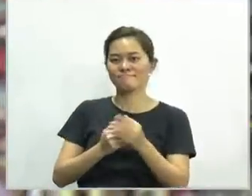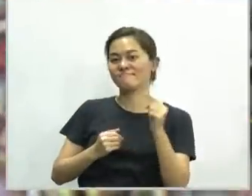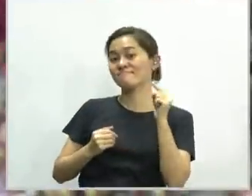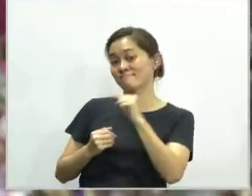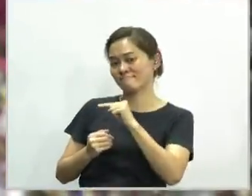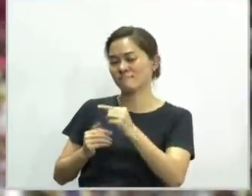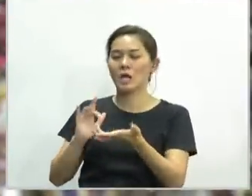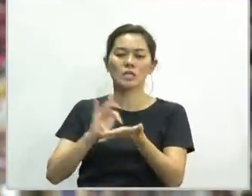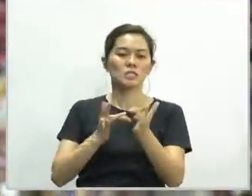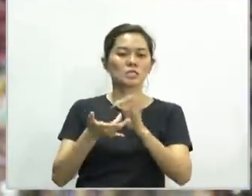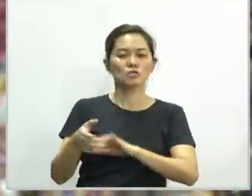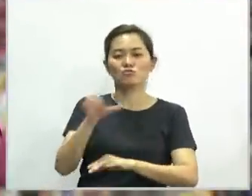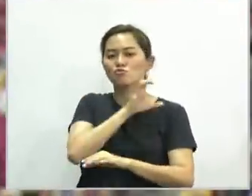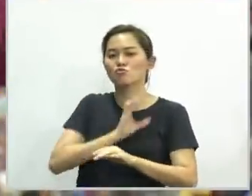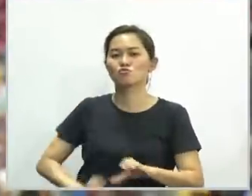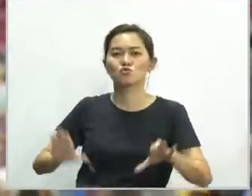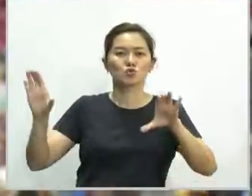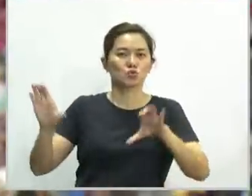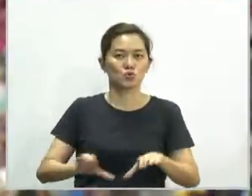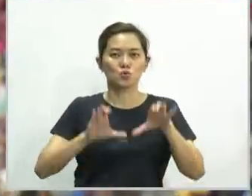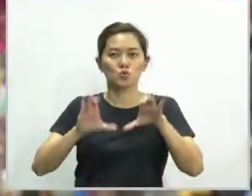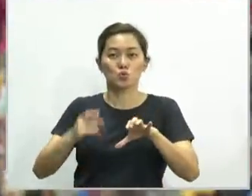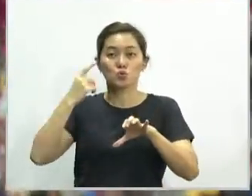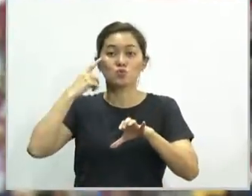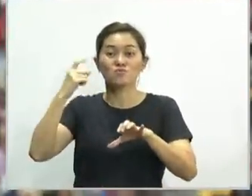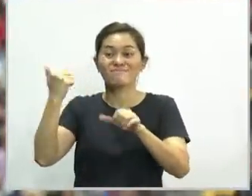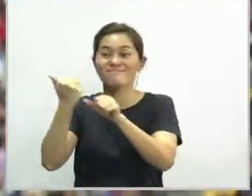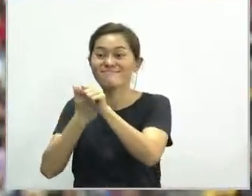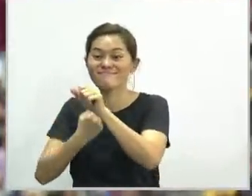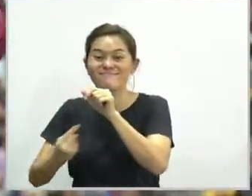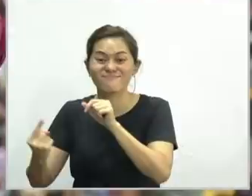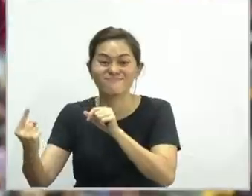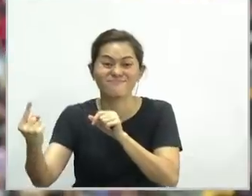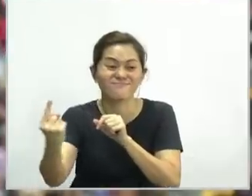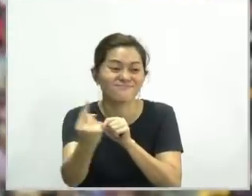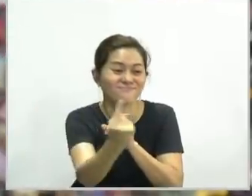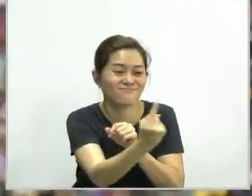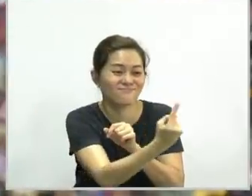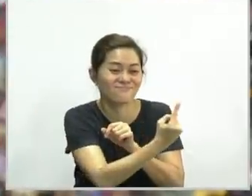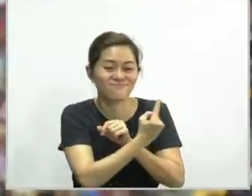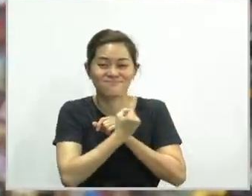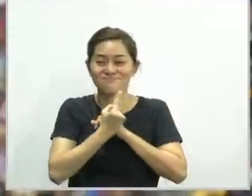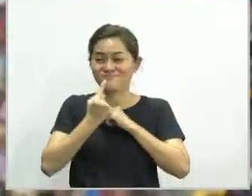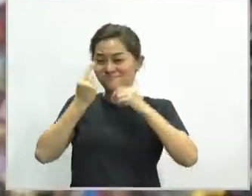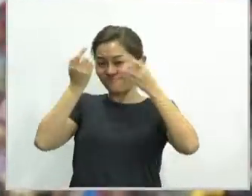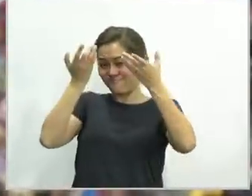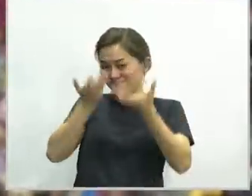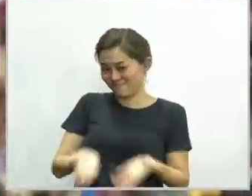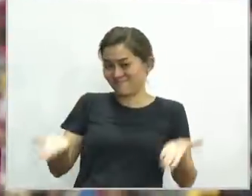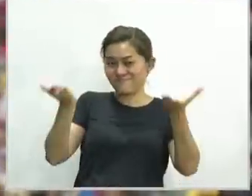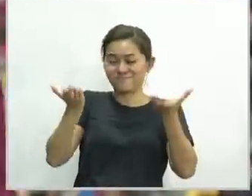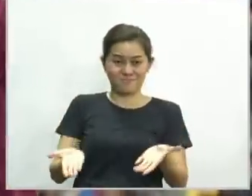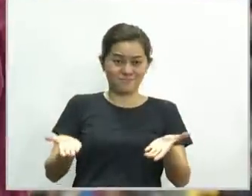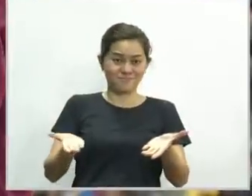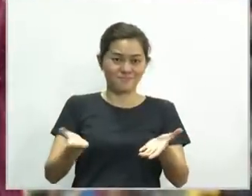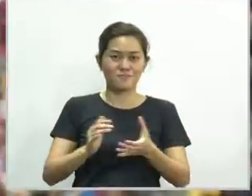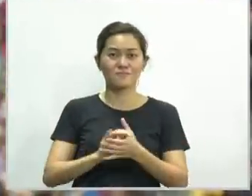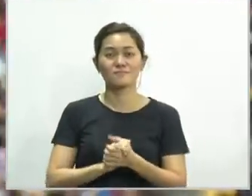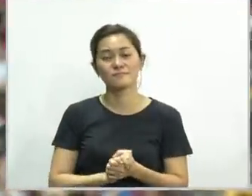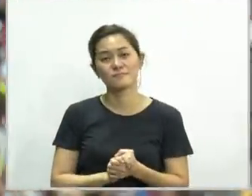Jesus Christ did for every single one of us.